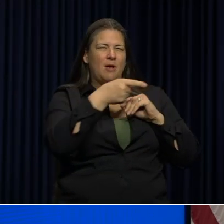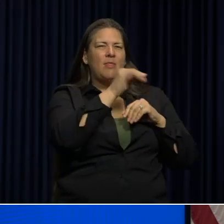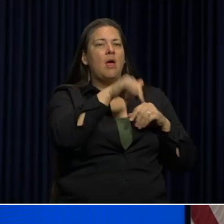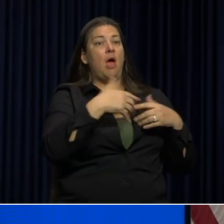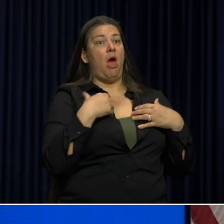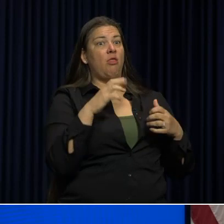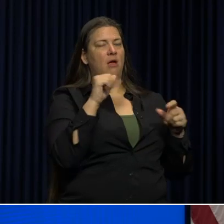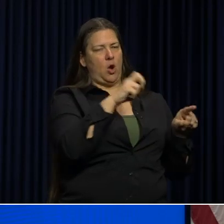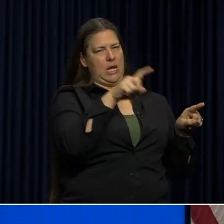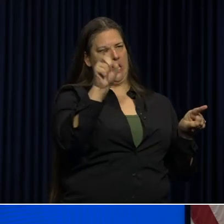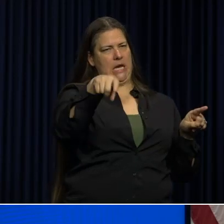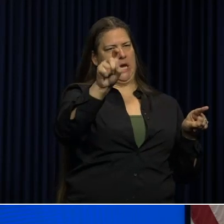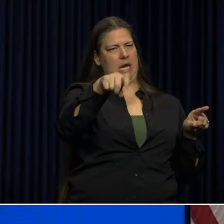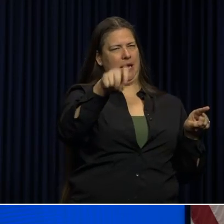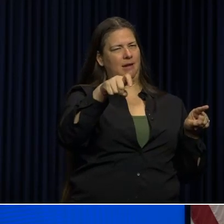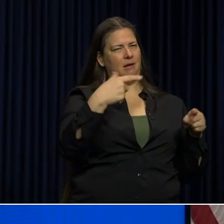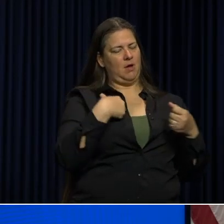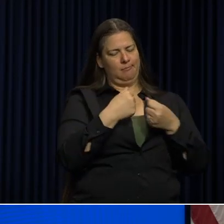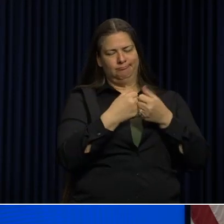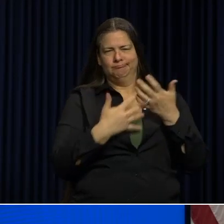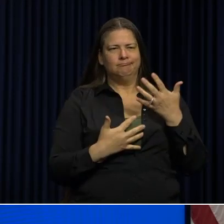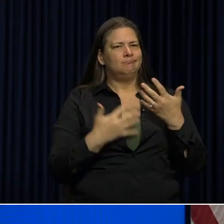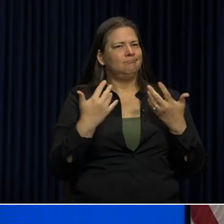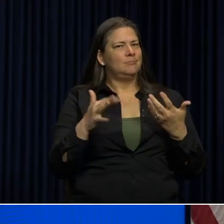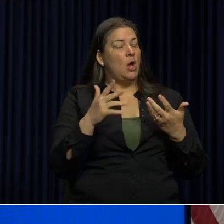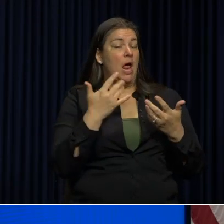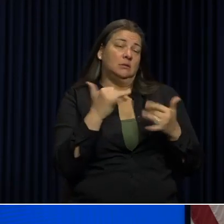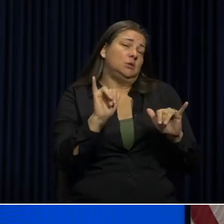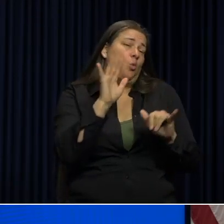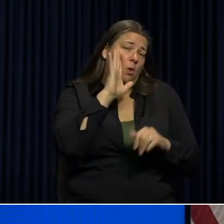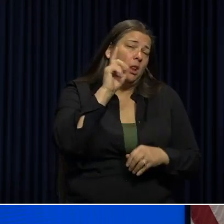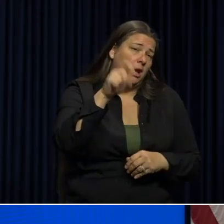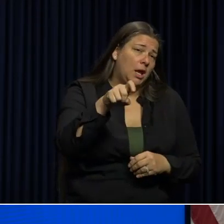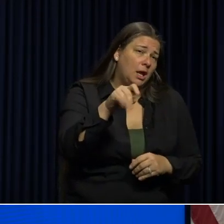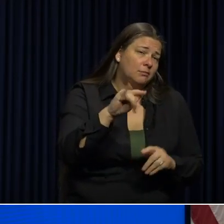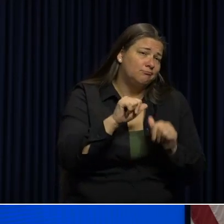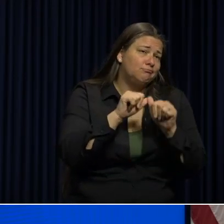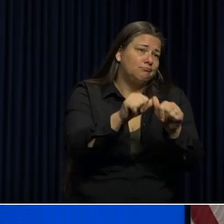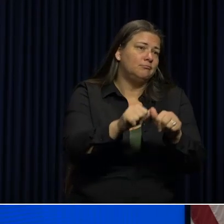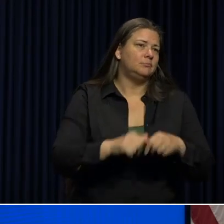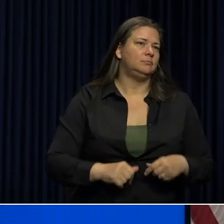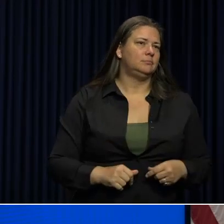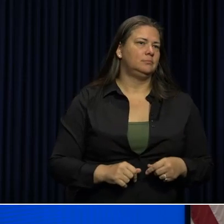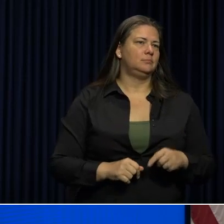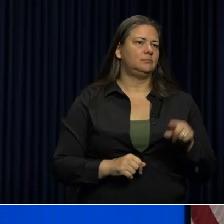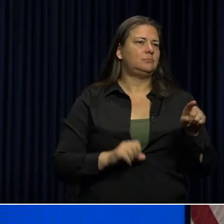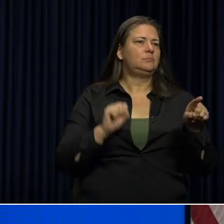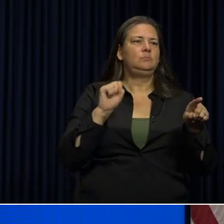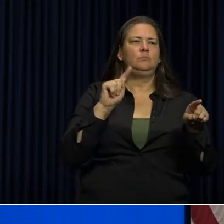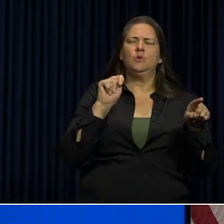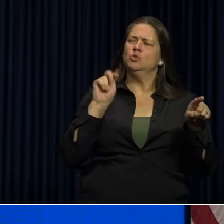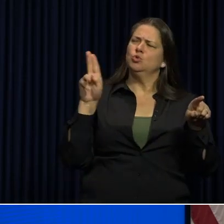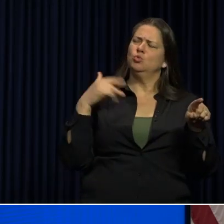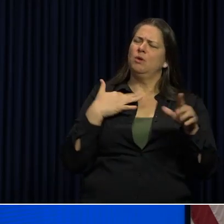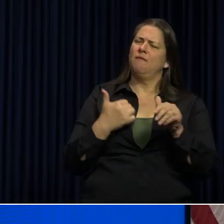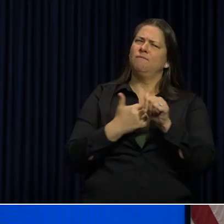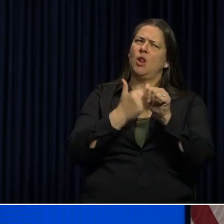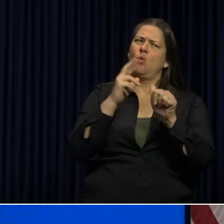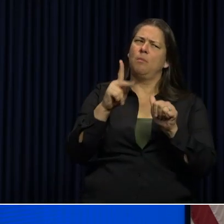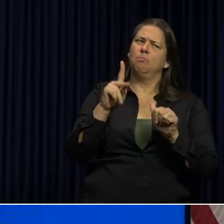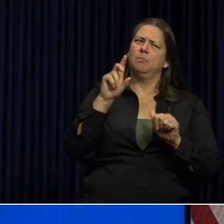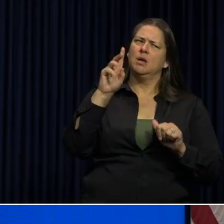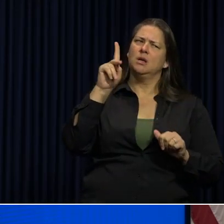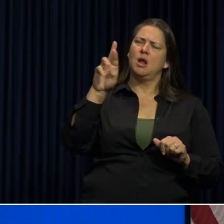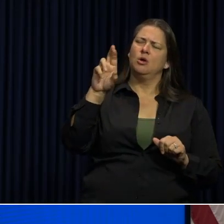sector, and they're going to continue to be. Stu. Follow up on Dr. Staff's comment